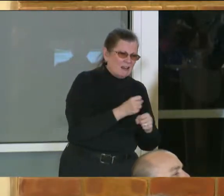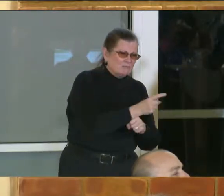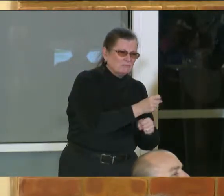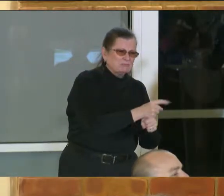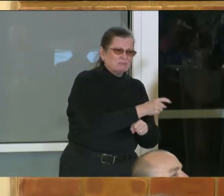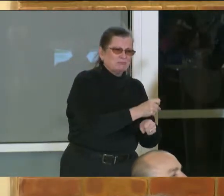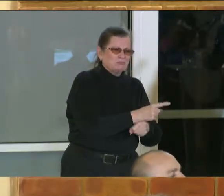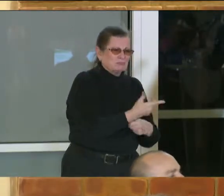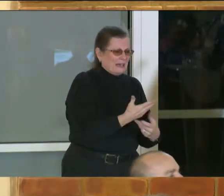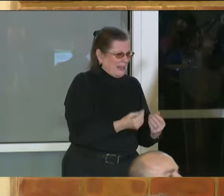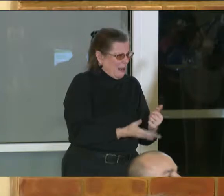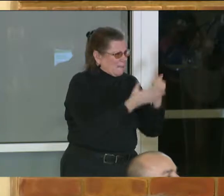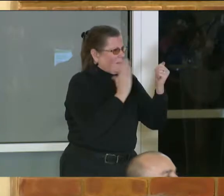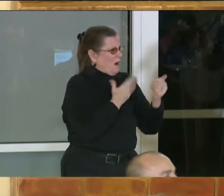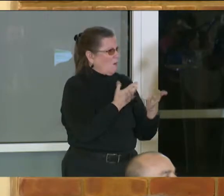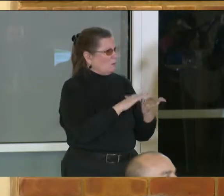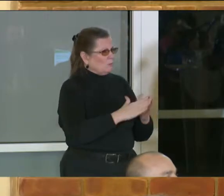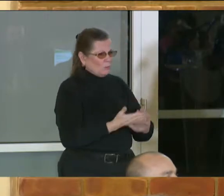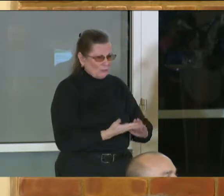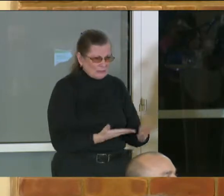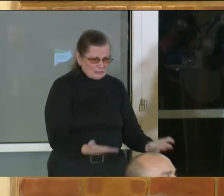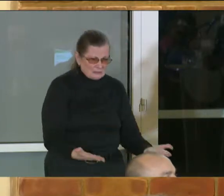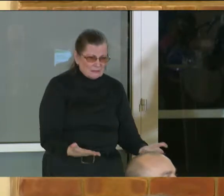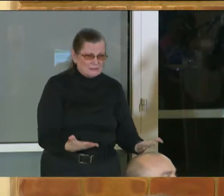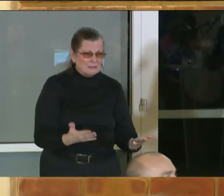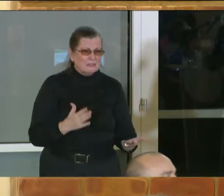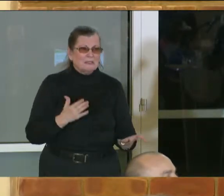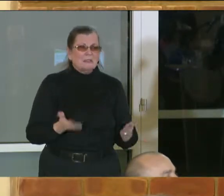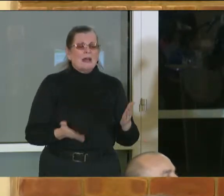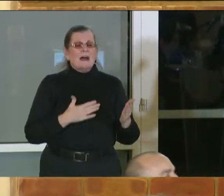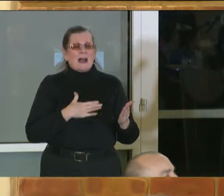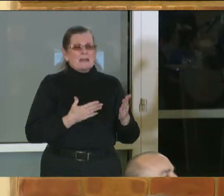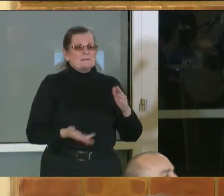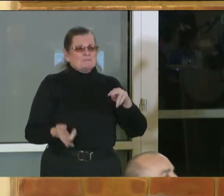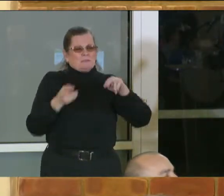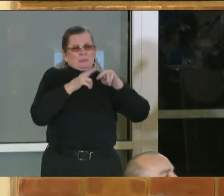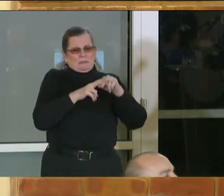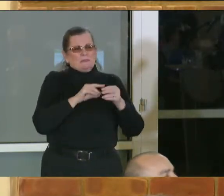asking to increase the budget for,